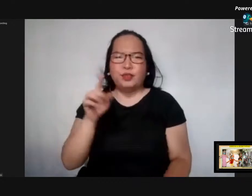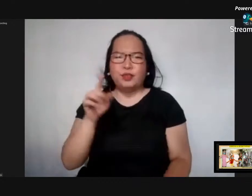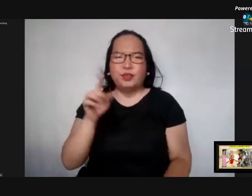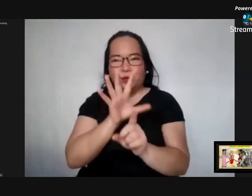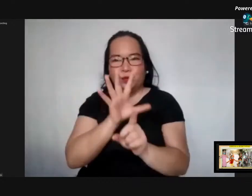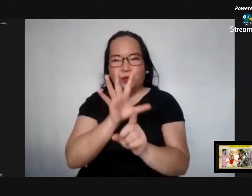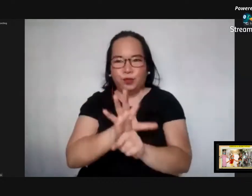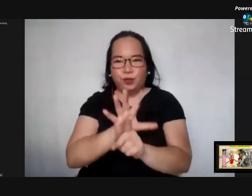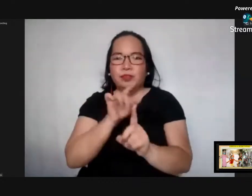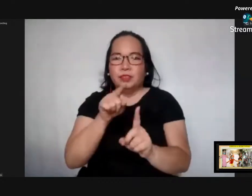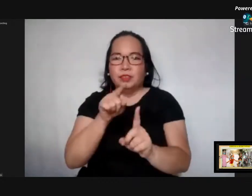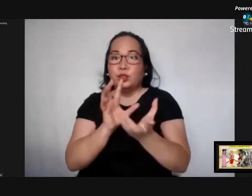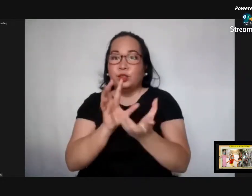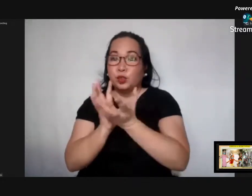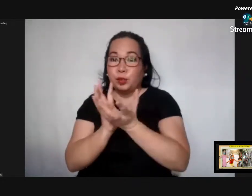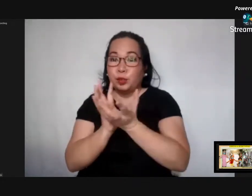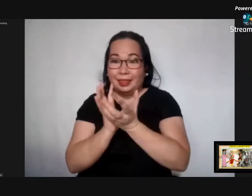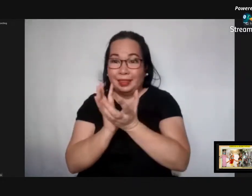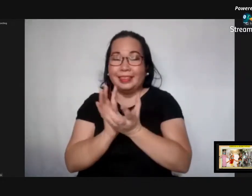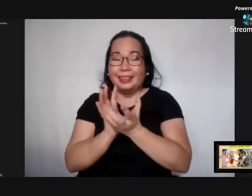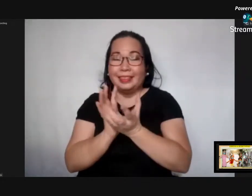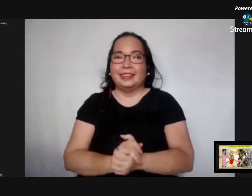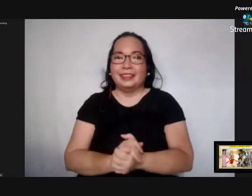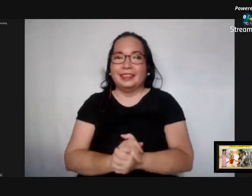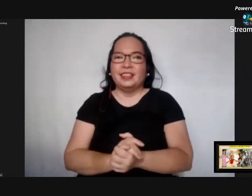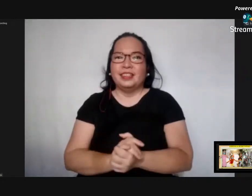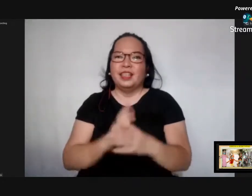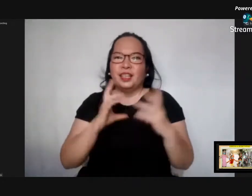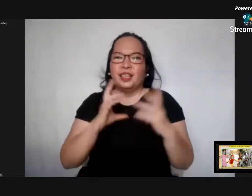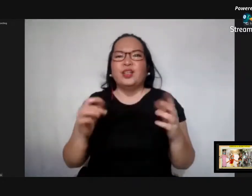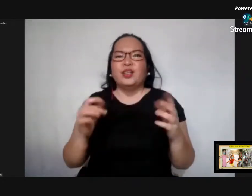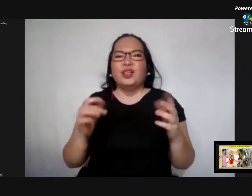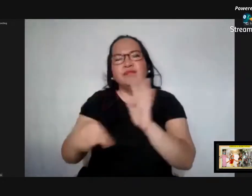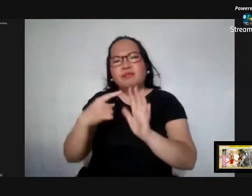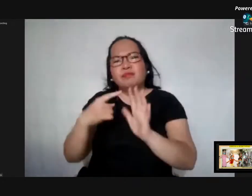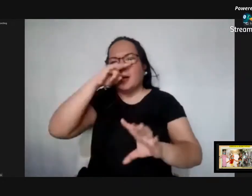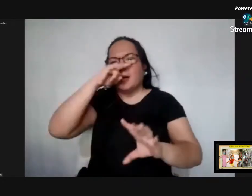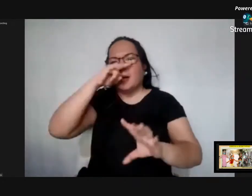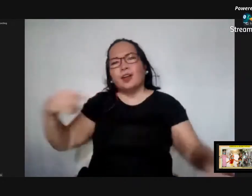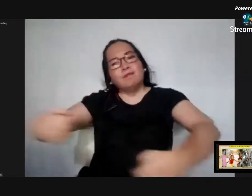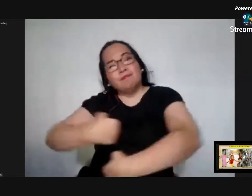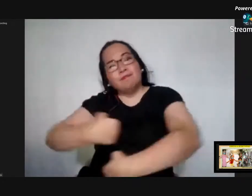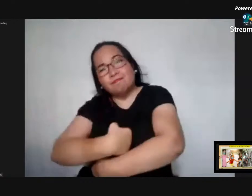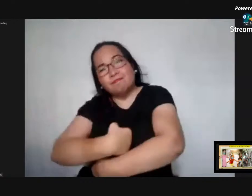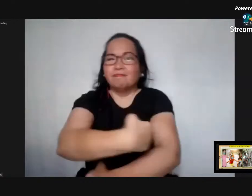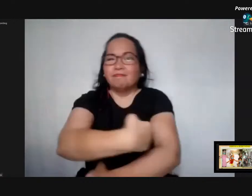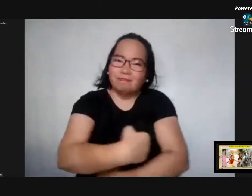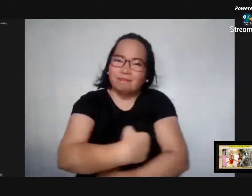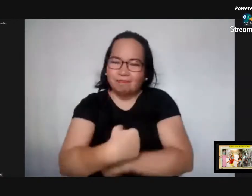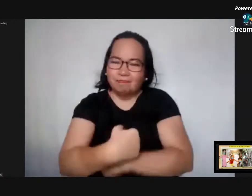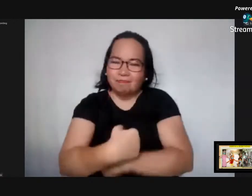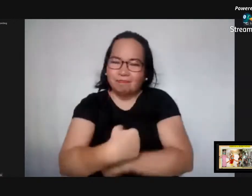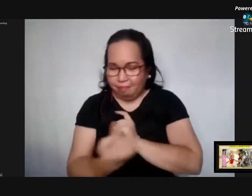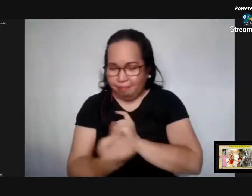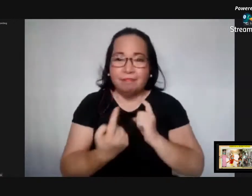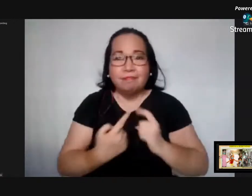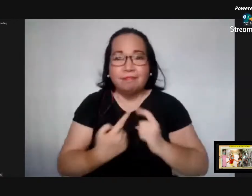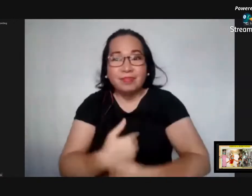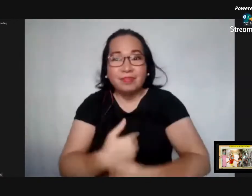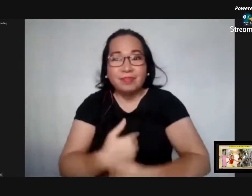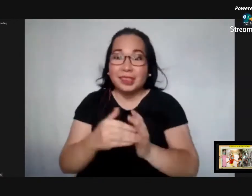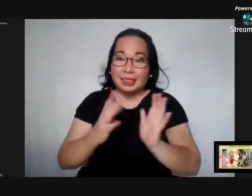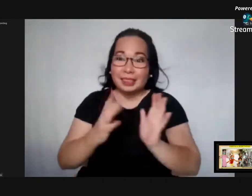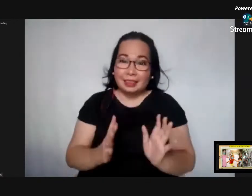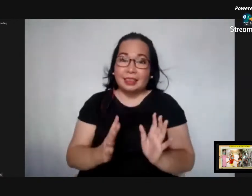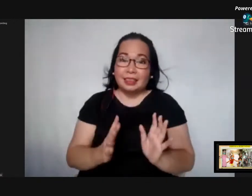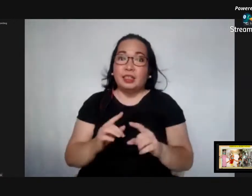hindi po talagang ma-avoid na at lapitan siya ng kanyang mga estudyante. And as she was going through